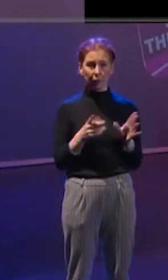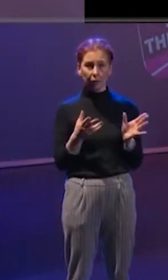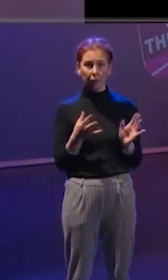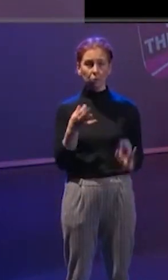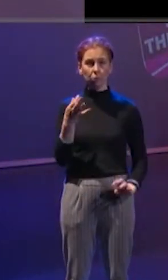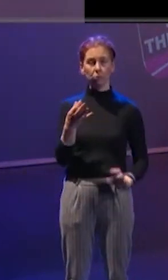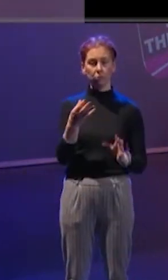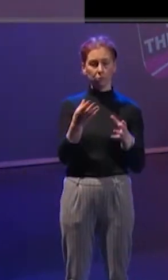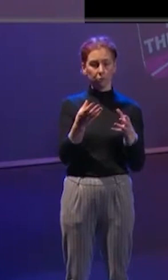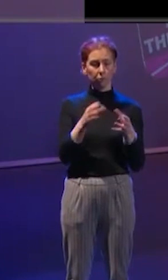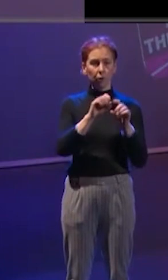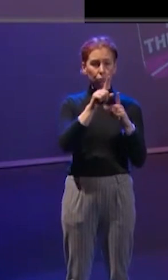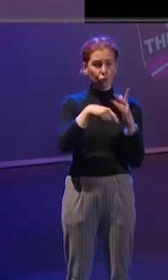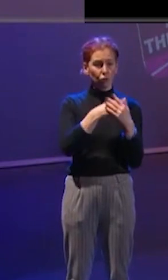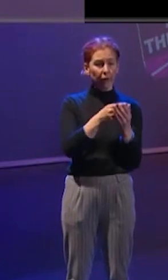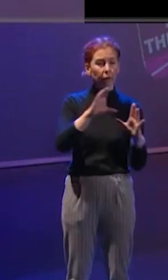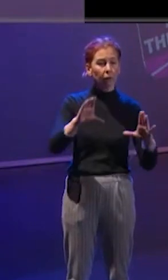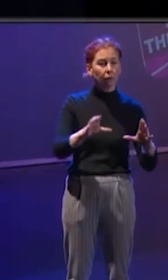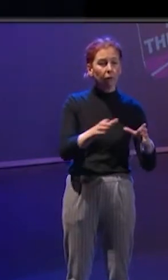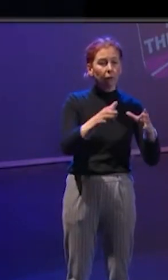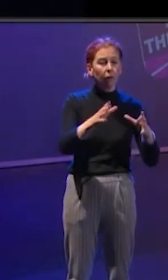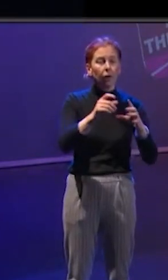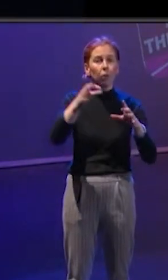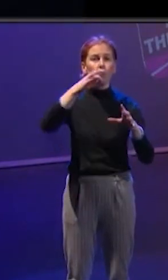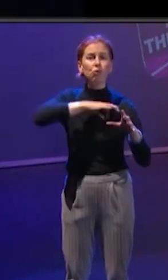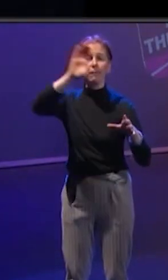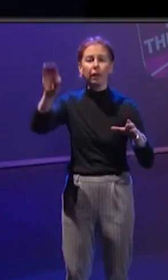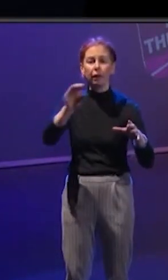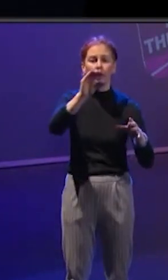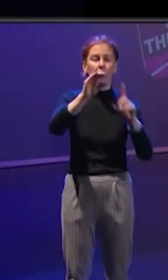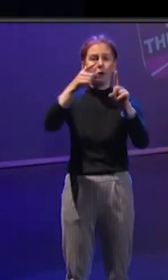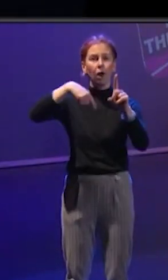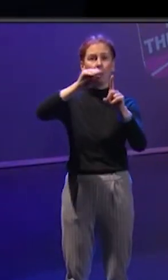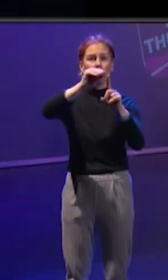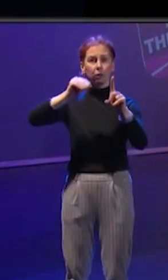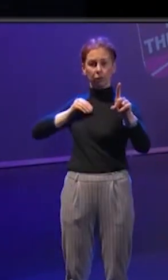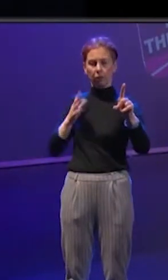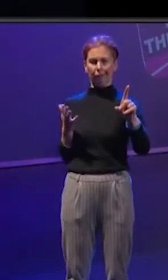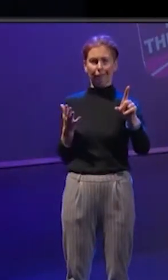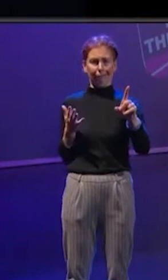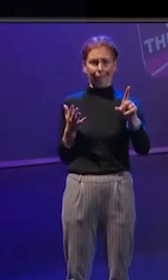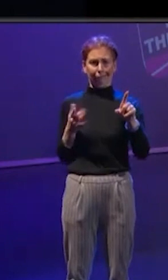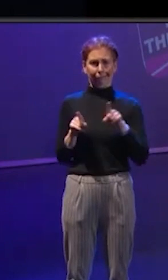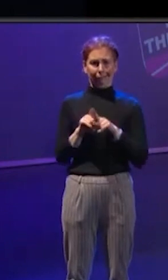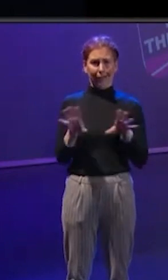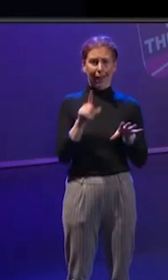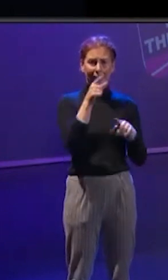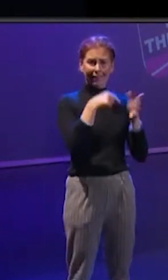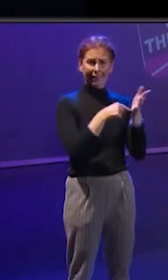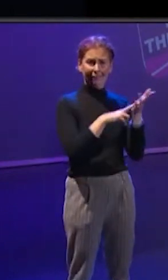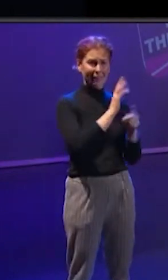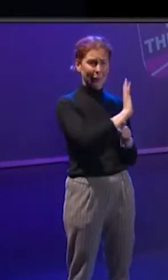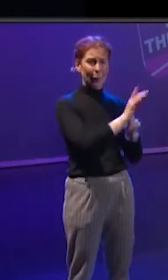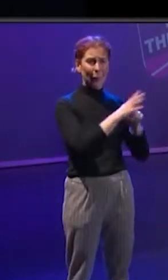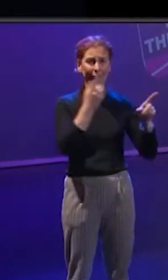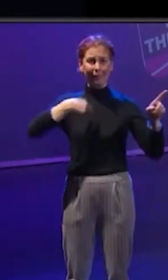and I can tell you it is not like the Mel Brooks musical. The profit comes around few and far between, and we earn our income from fees. So